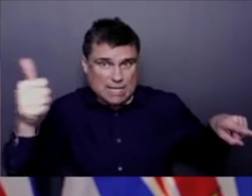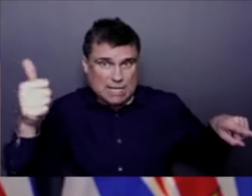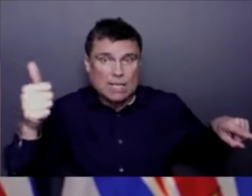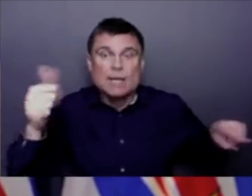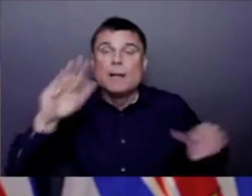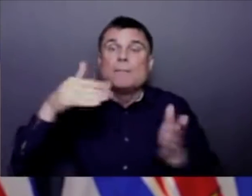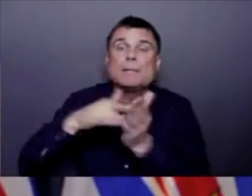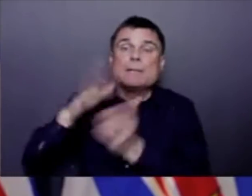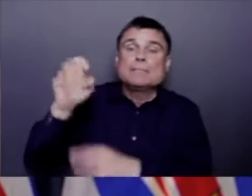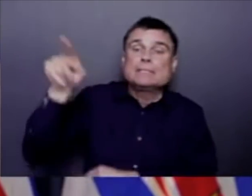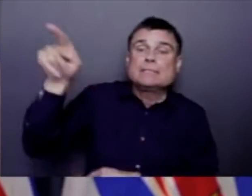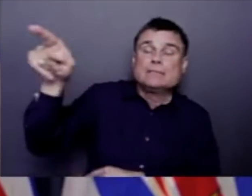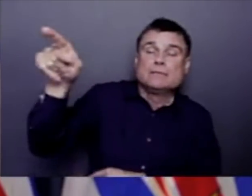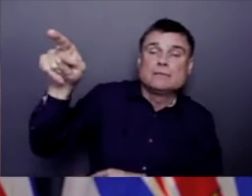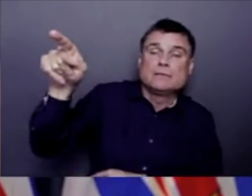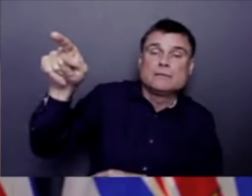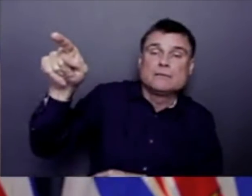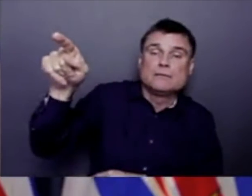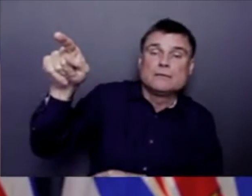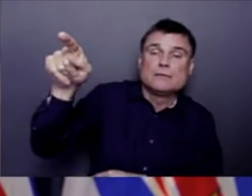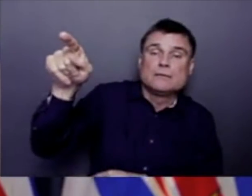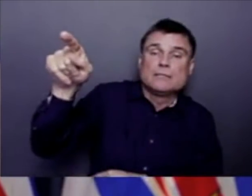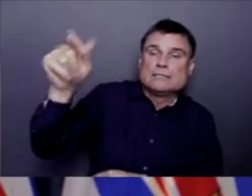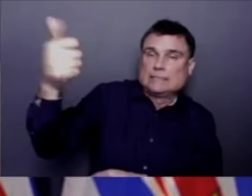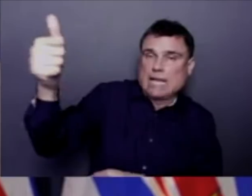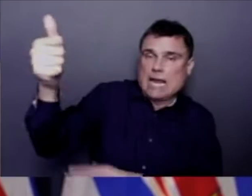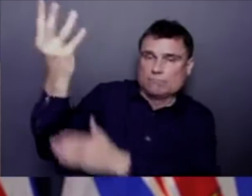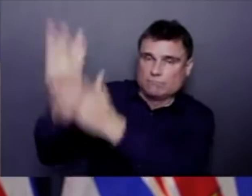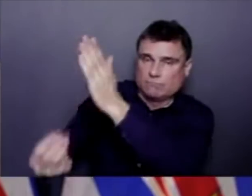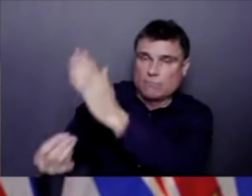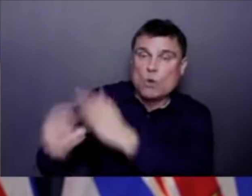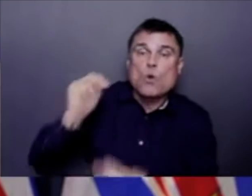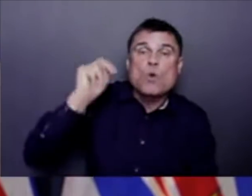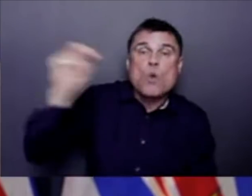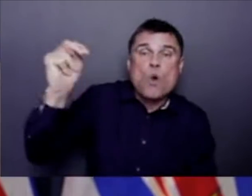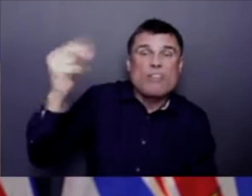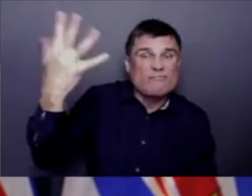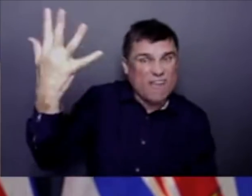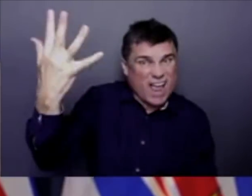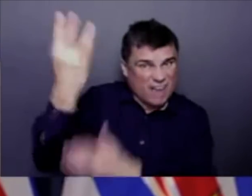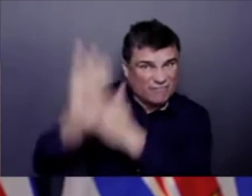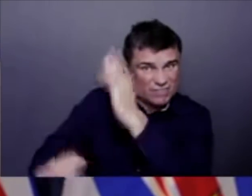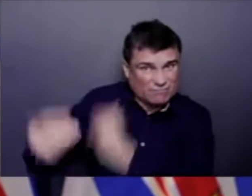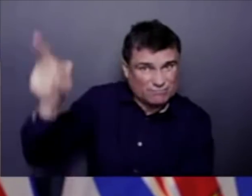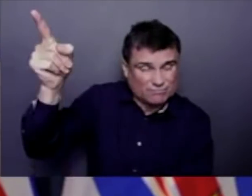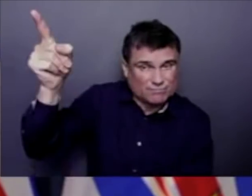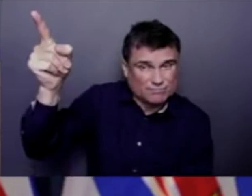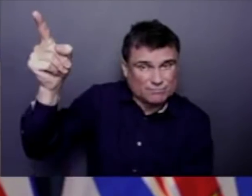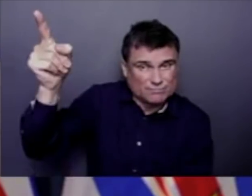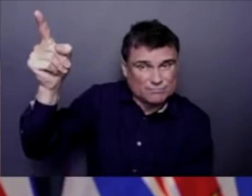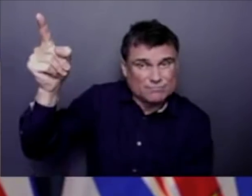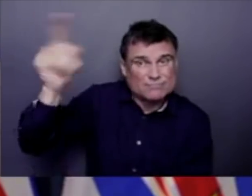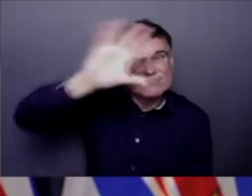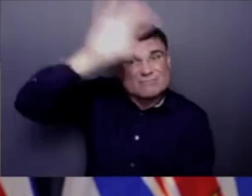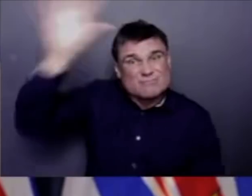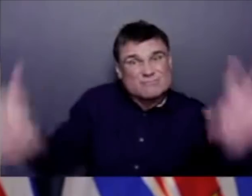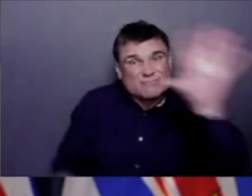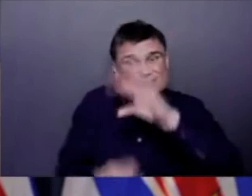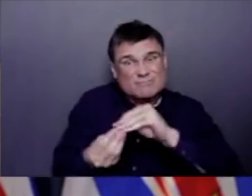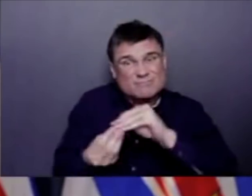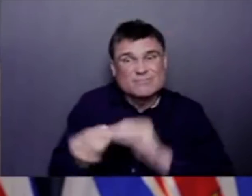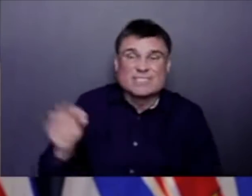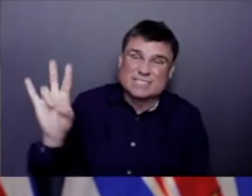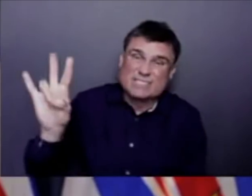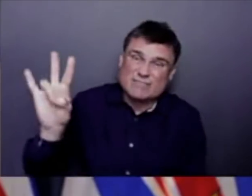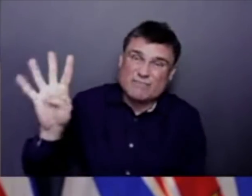5 in the Northern Health Authority. It is, as Dr. Henry has said, I think we all know, a very difficult period